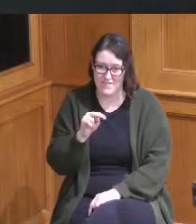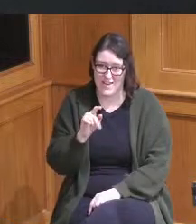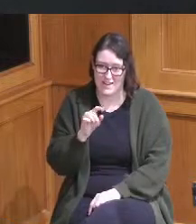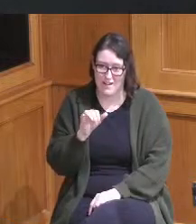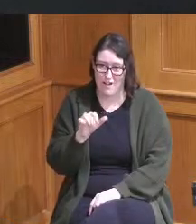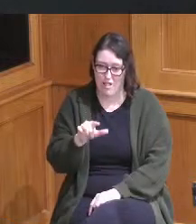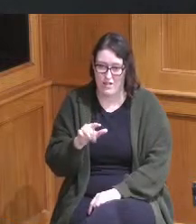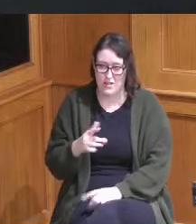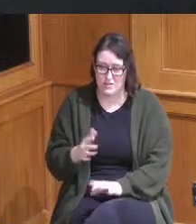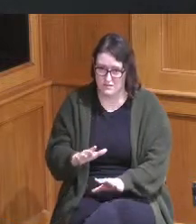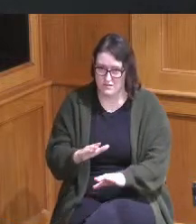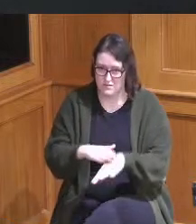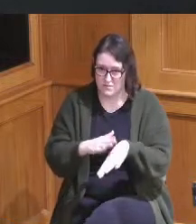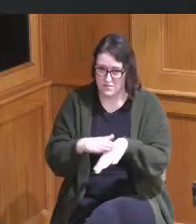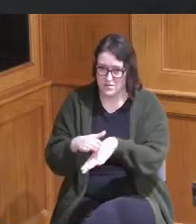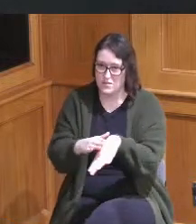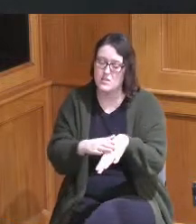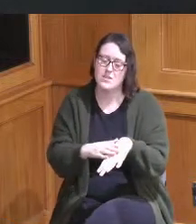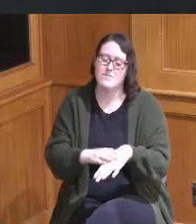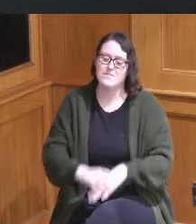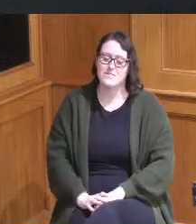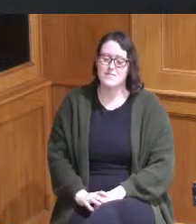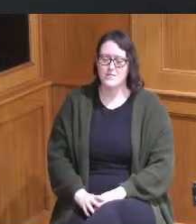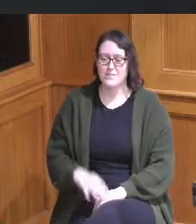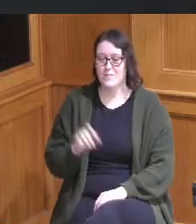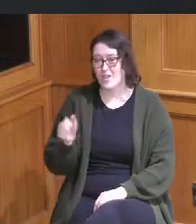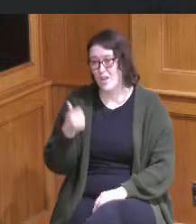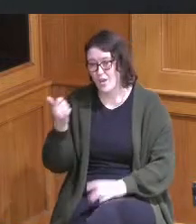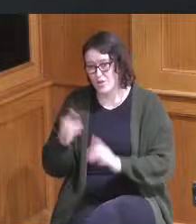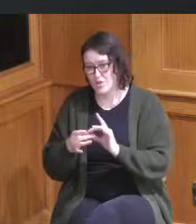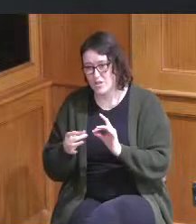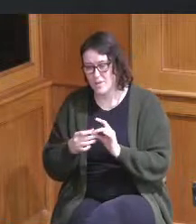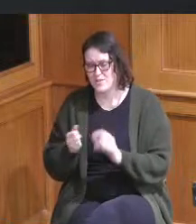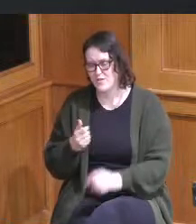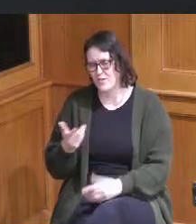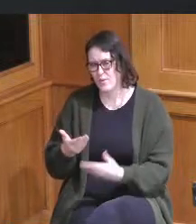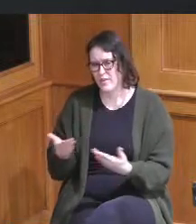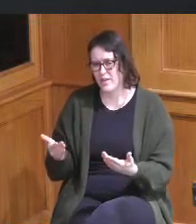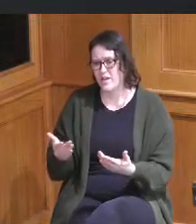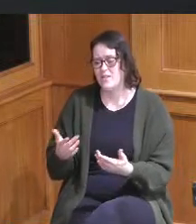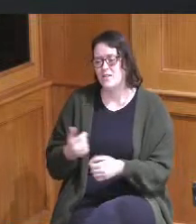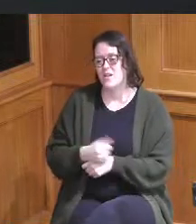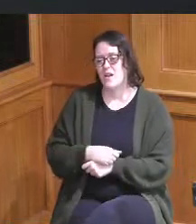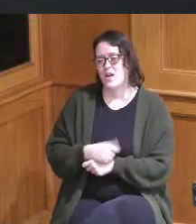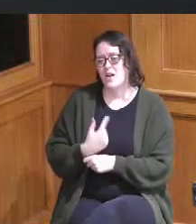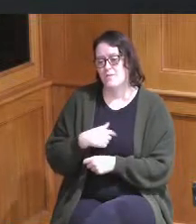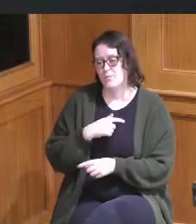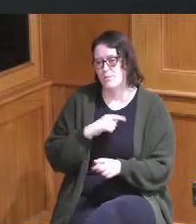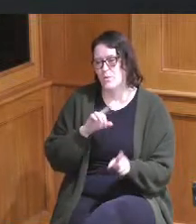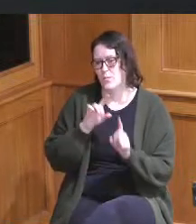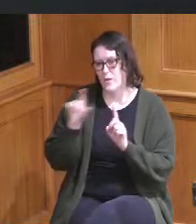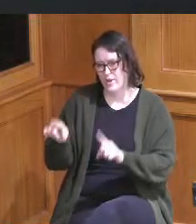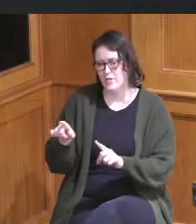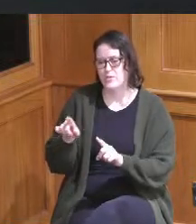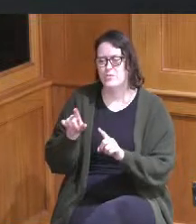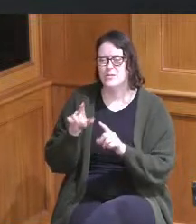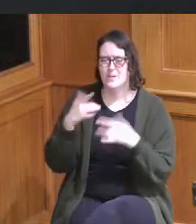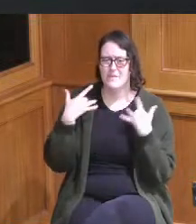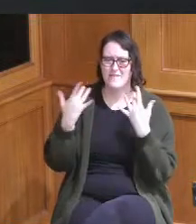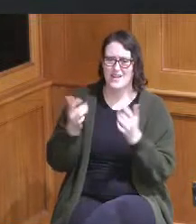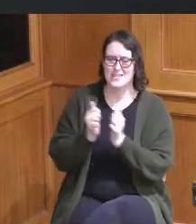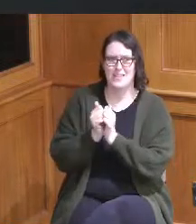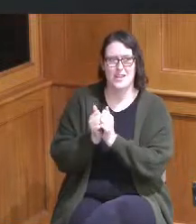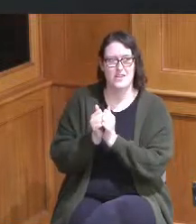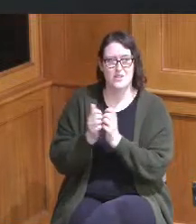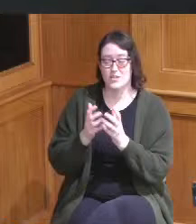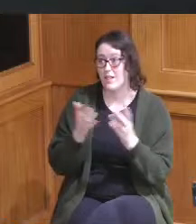I wanted to put out there. Beyond that, a couple of things, and a number of us attended some events together. There's a lot